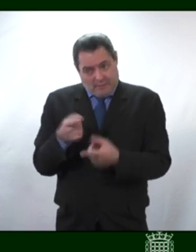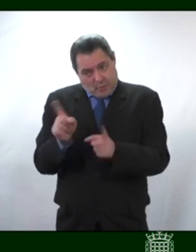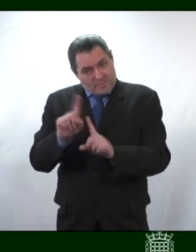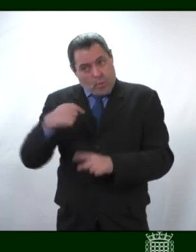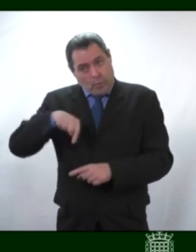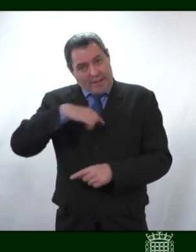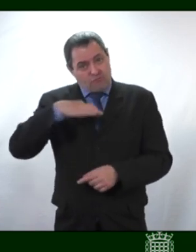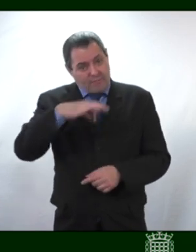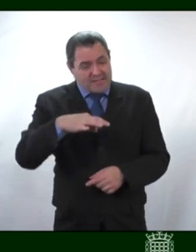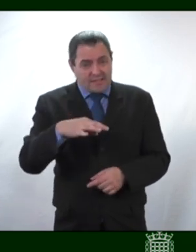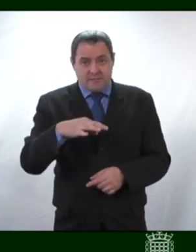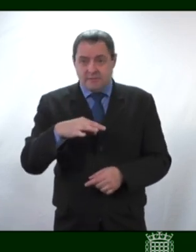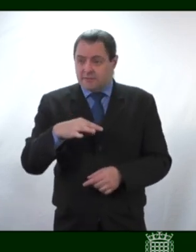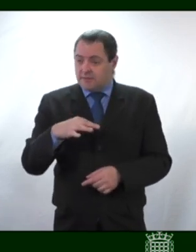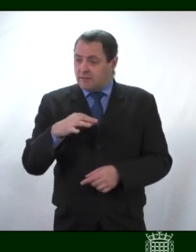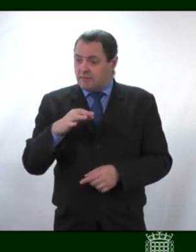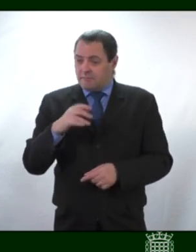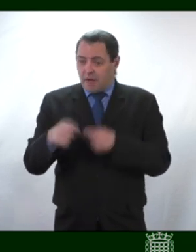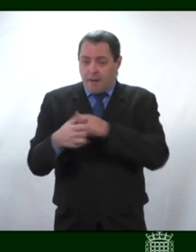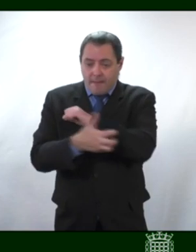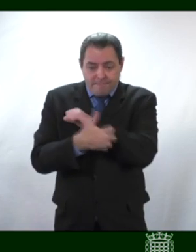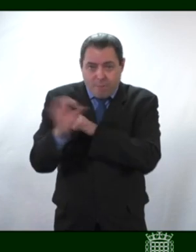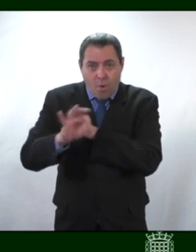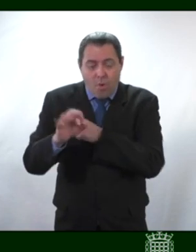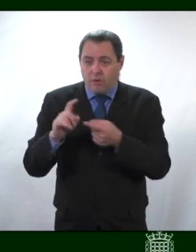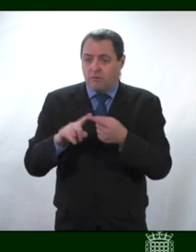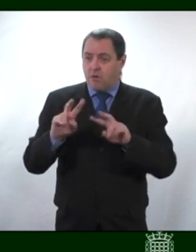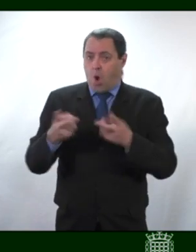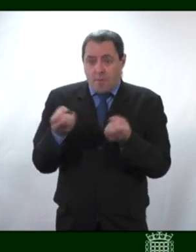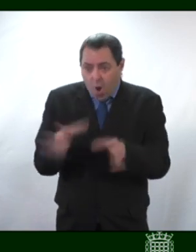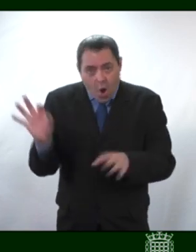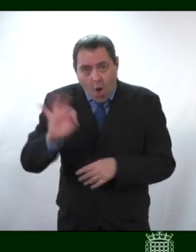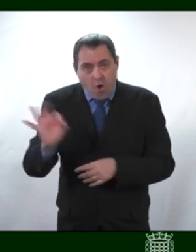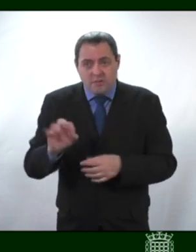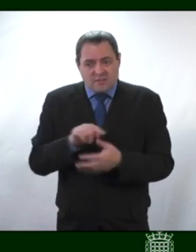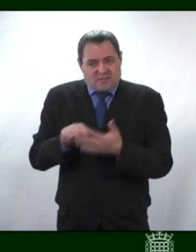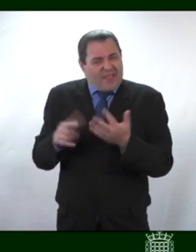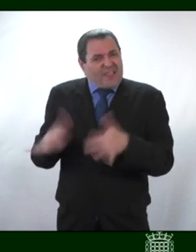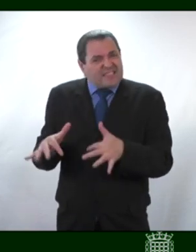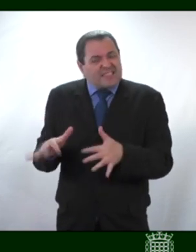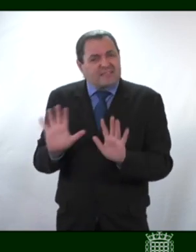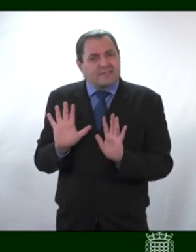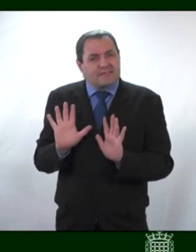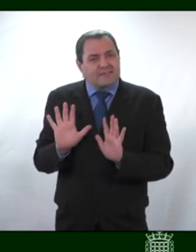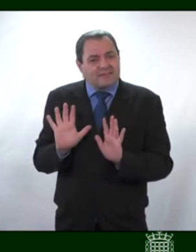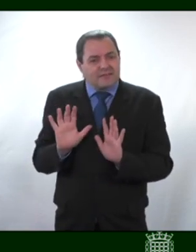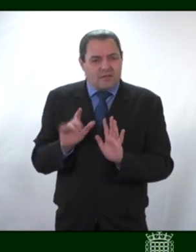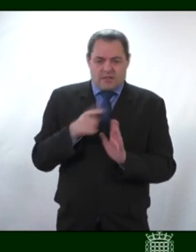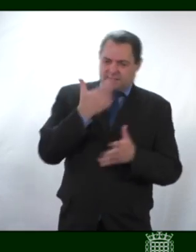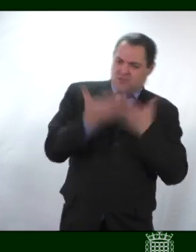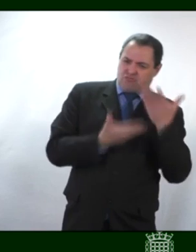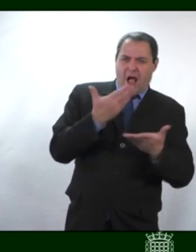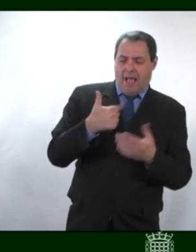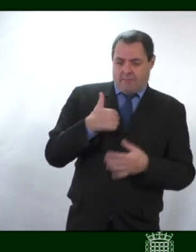into homelessness and worse. That's all they've been trying to do. So to describe it as in the way it has is really